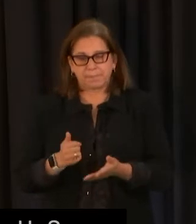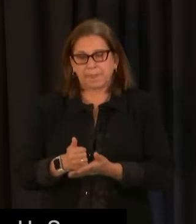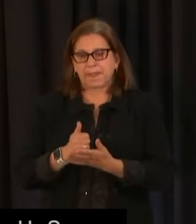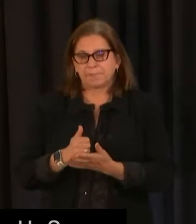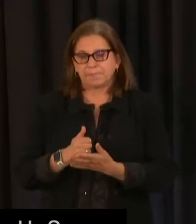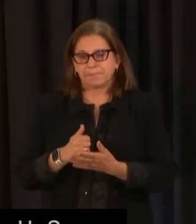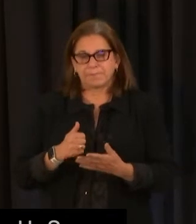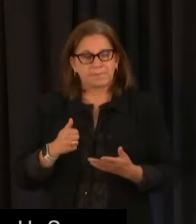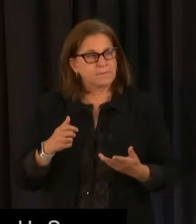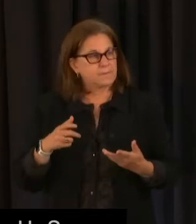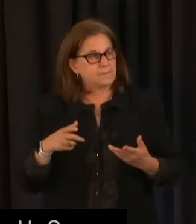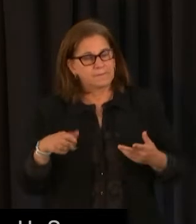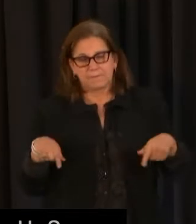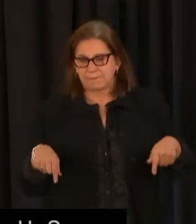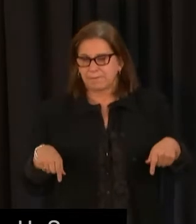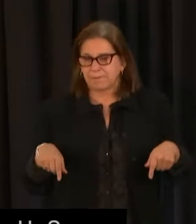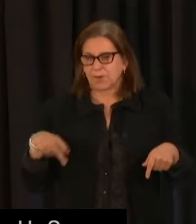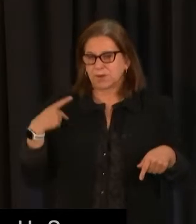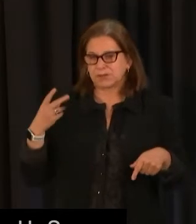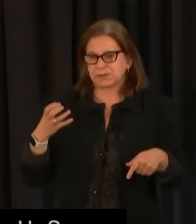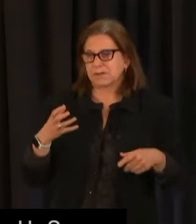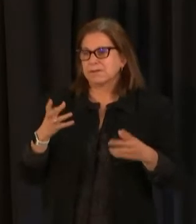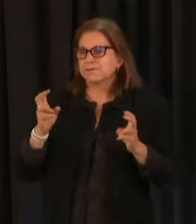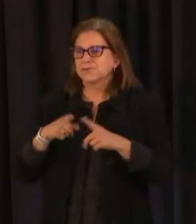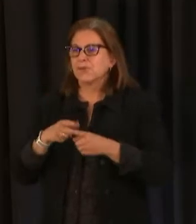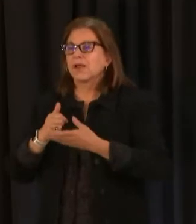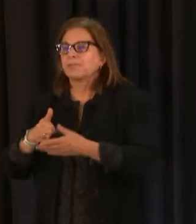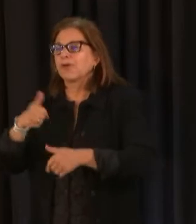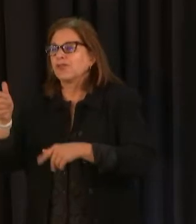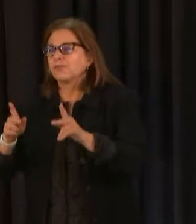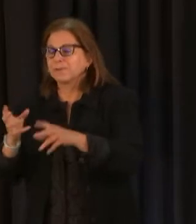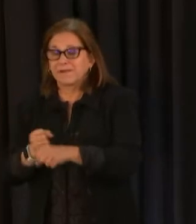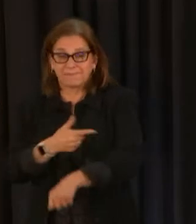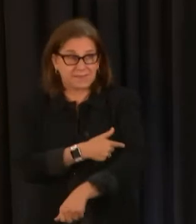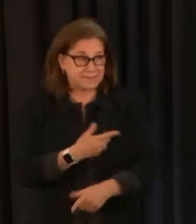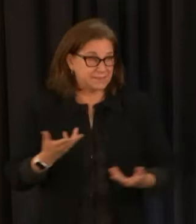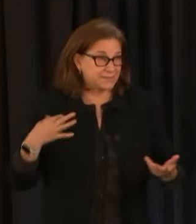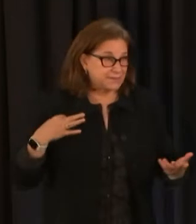the district by getting everybody vaccinated.